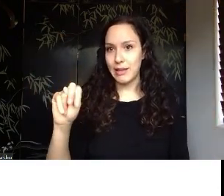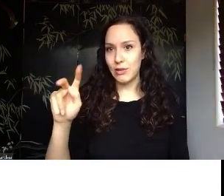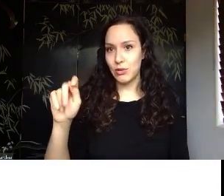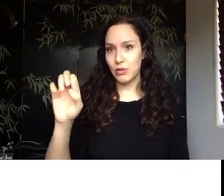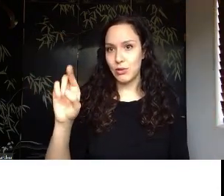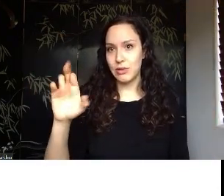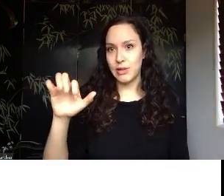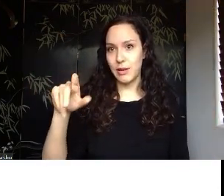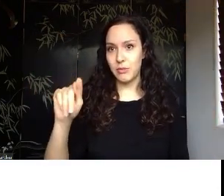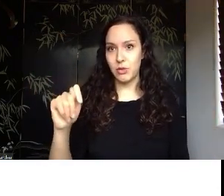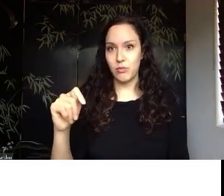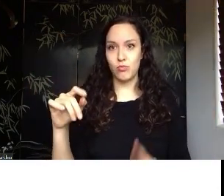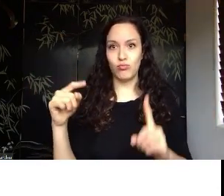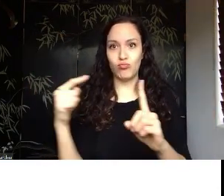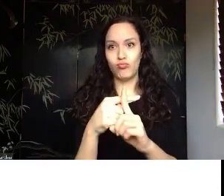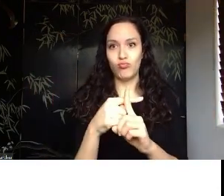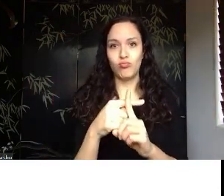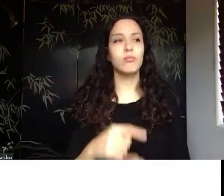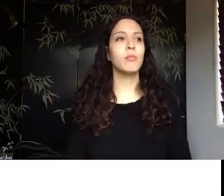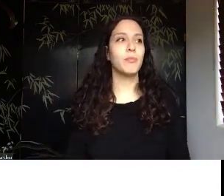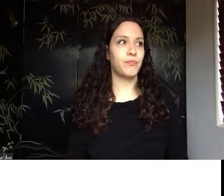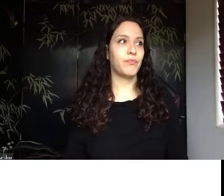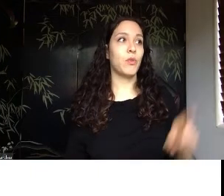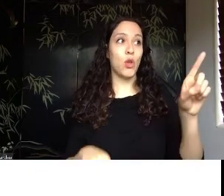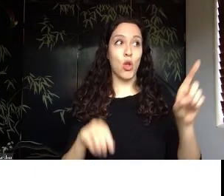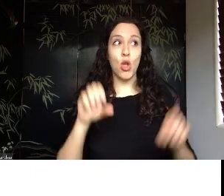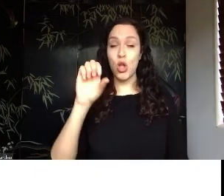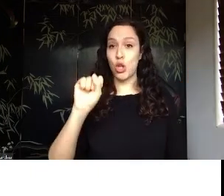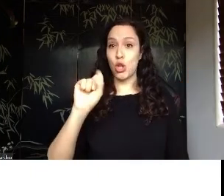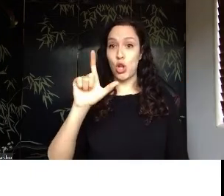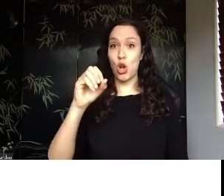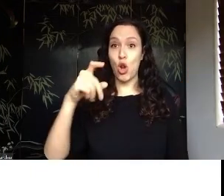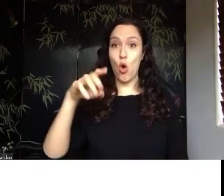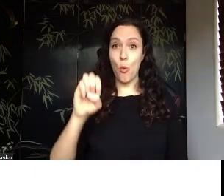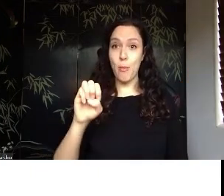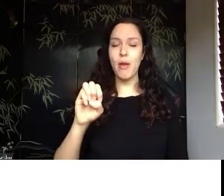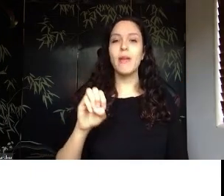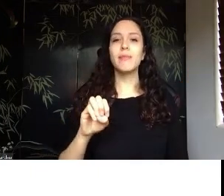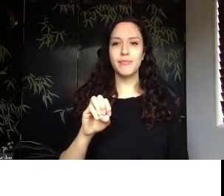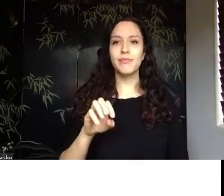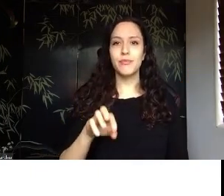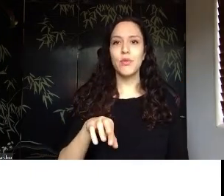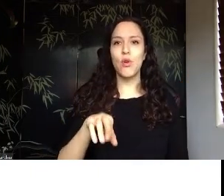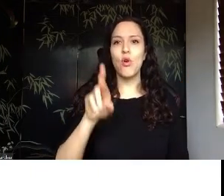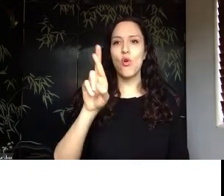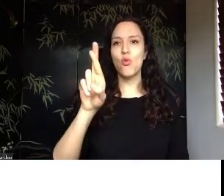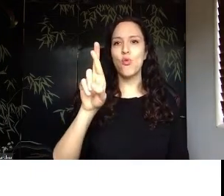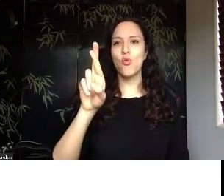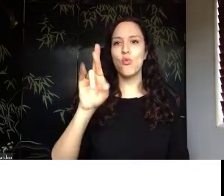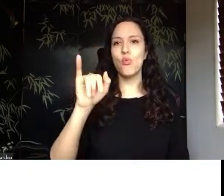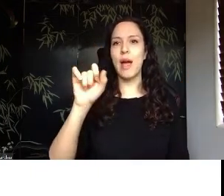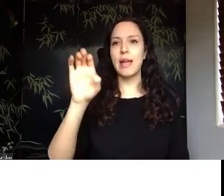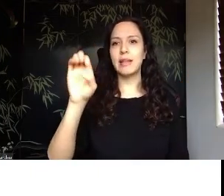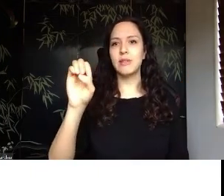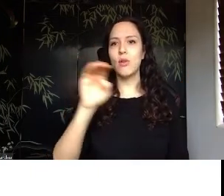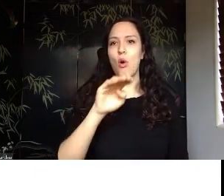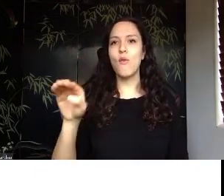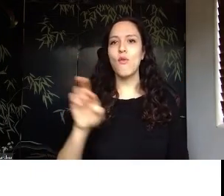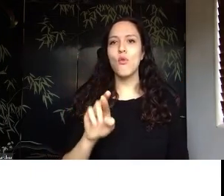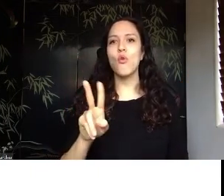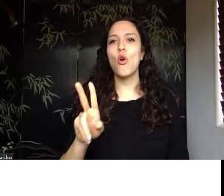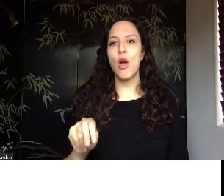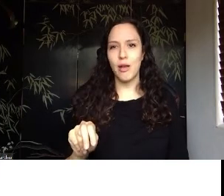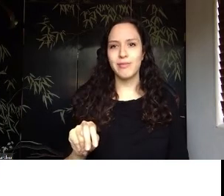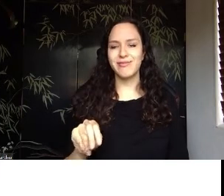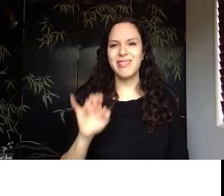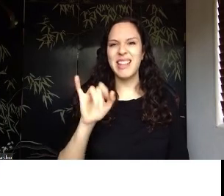slope is the number in front of the variable. It's the rate of change, like rise over run. Okay, so